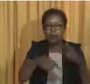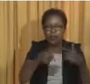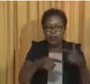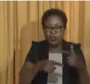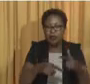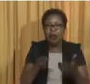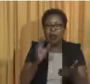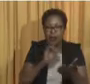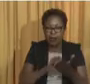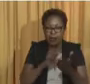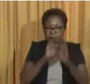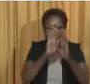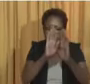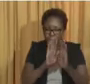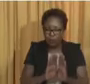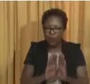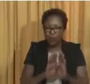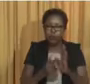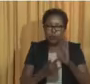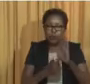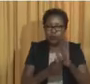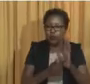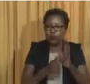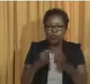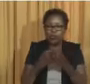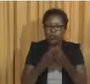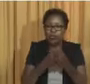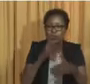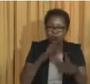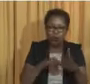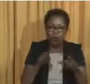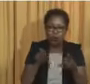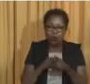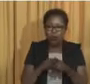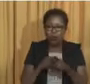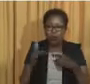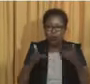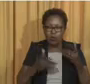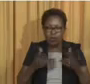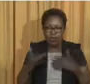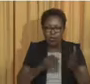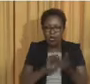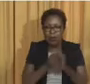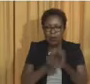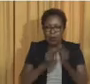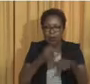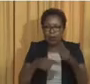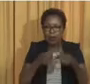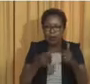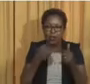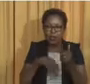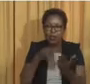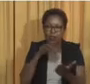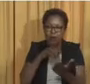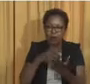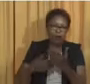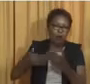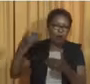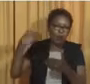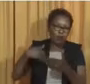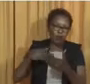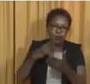to call in aid a foreign doctrine. Also to take into account the amendment practice in the post-2010